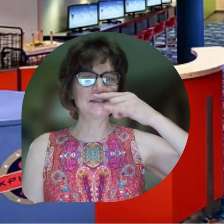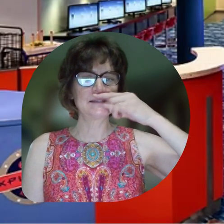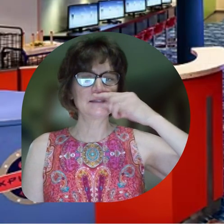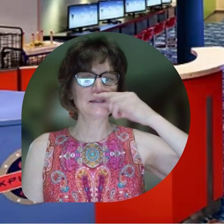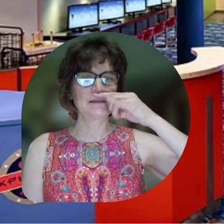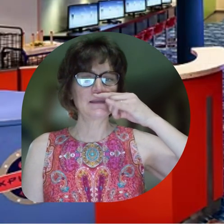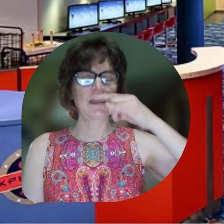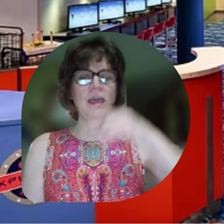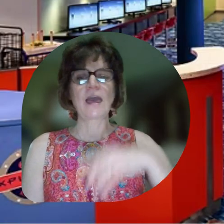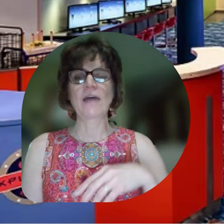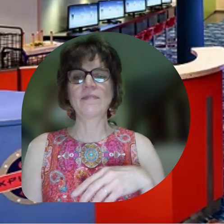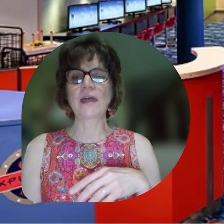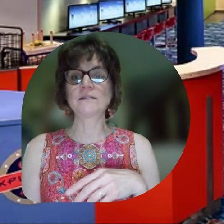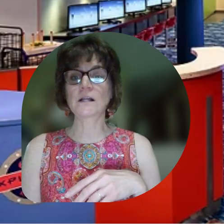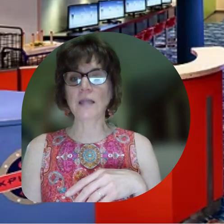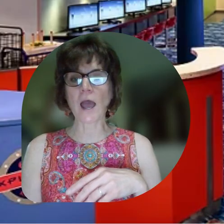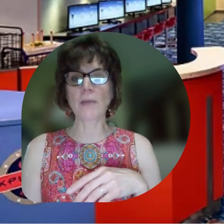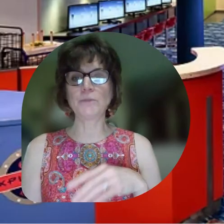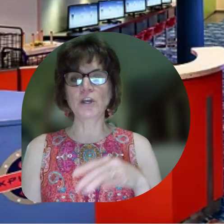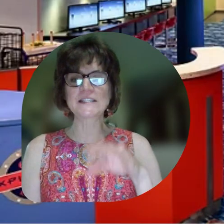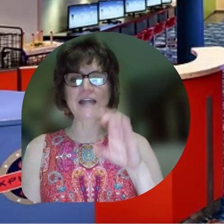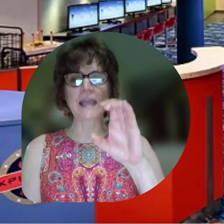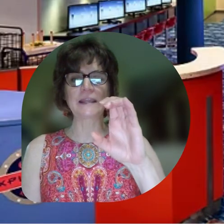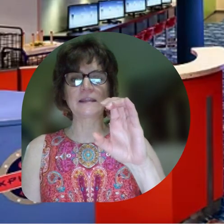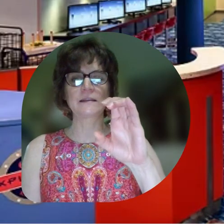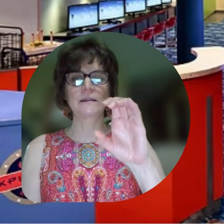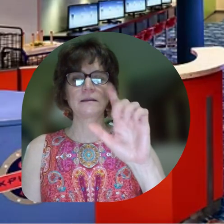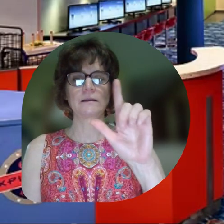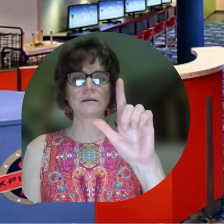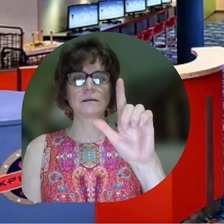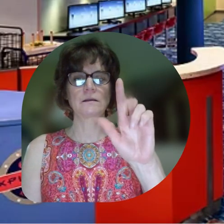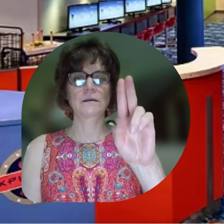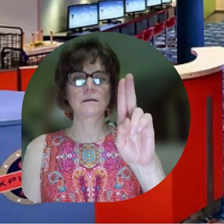Kids. And then club, you're going to sign it.